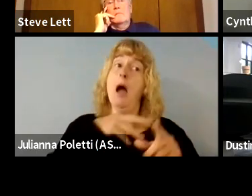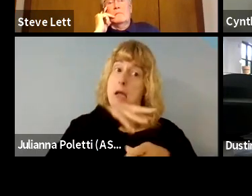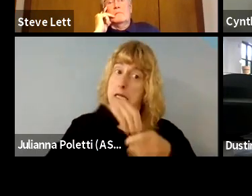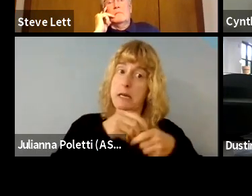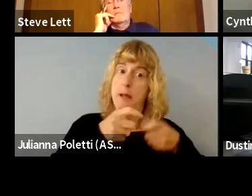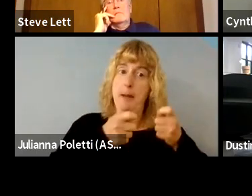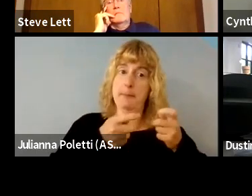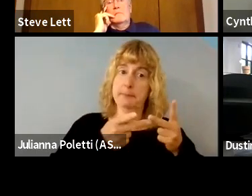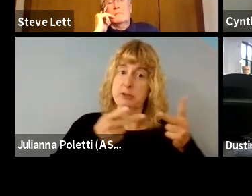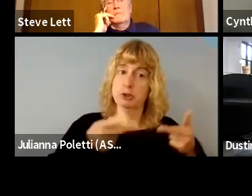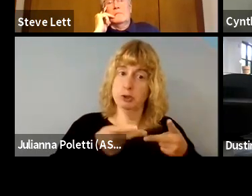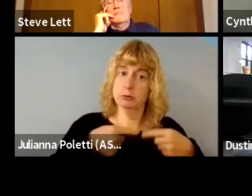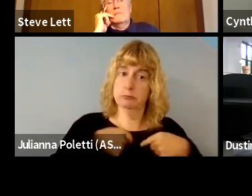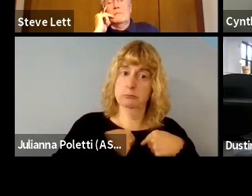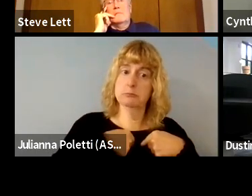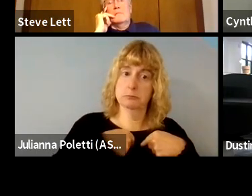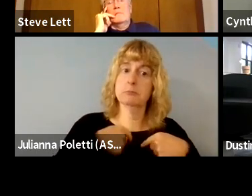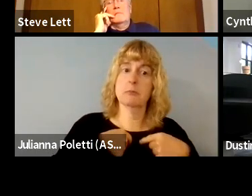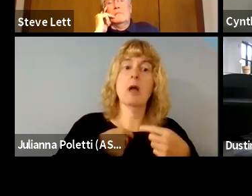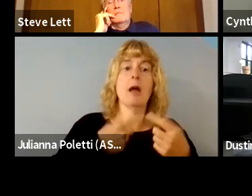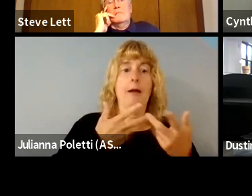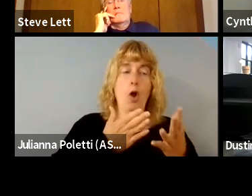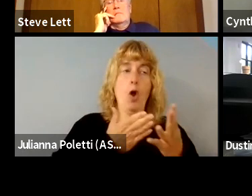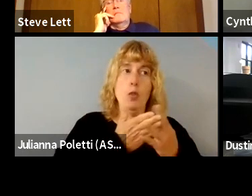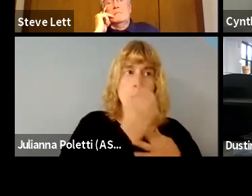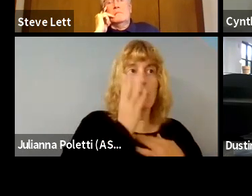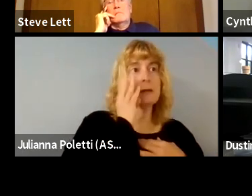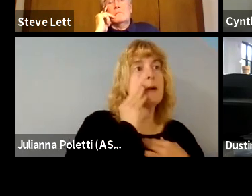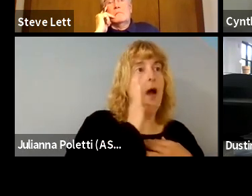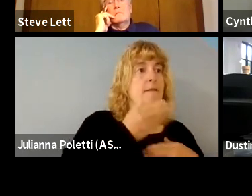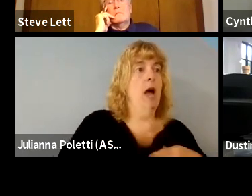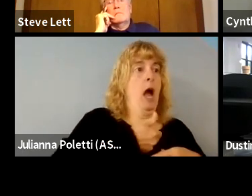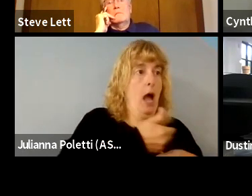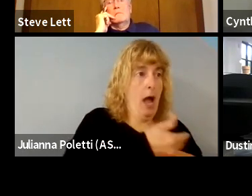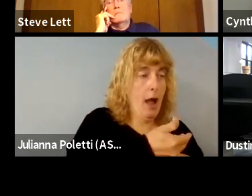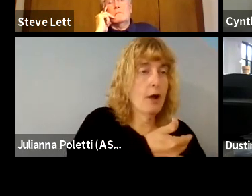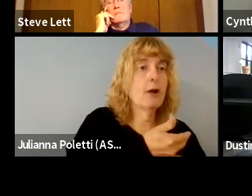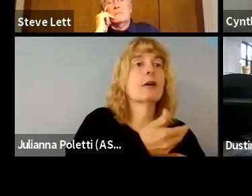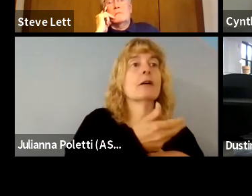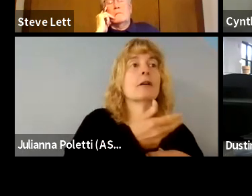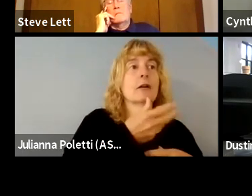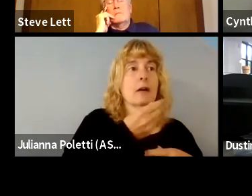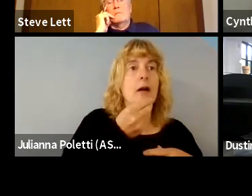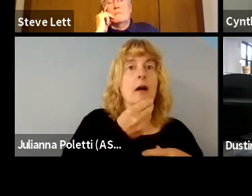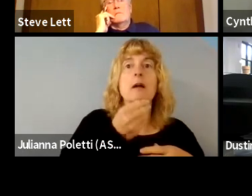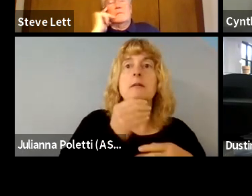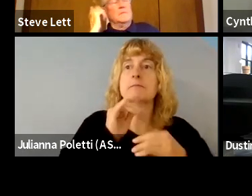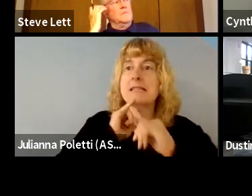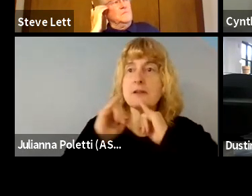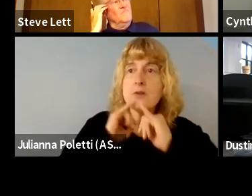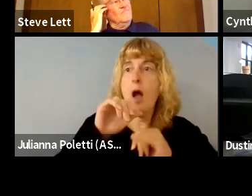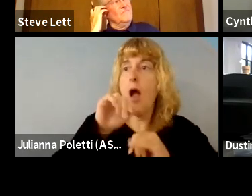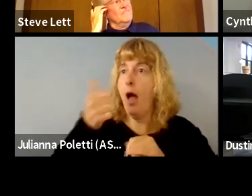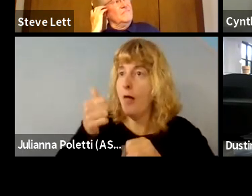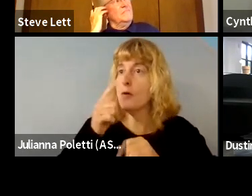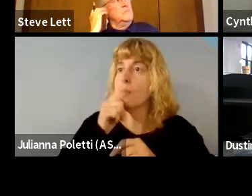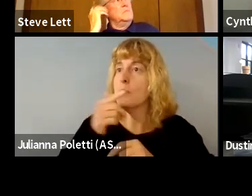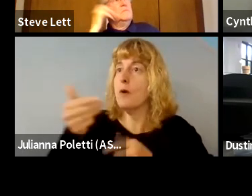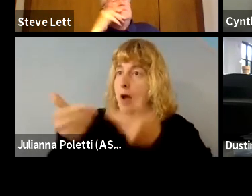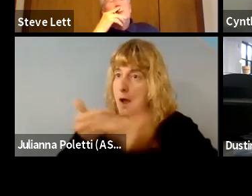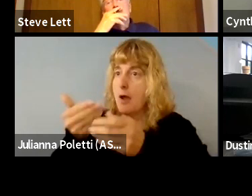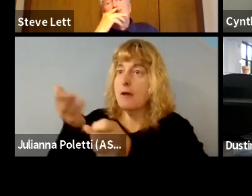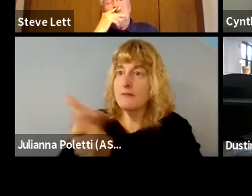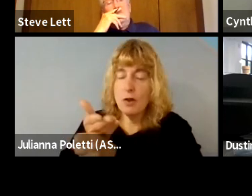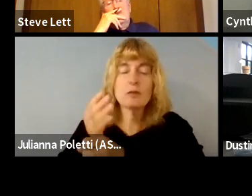positions where I've gone through the hiring and firing process myself, interviewed applicants. I feel